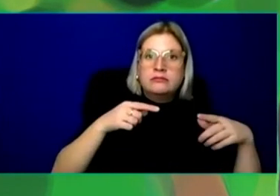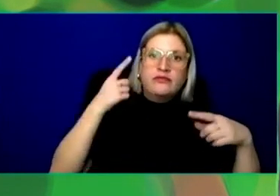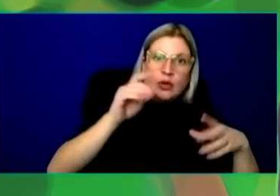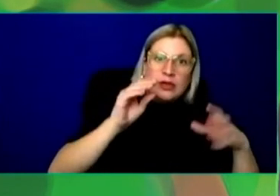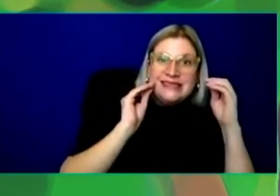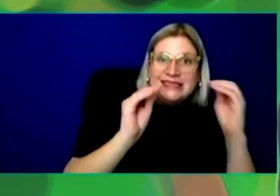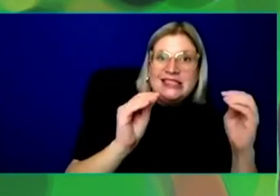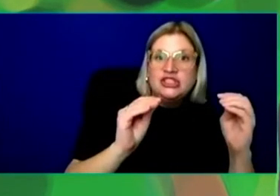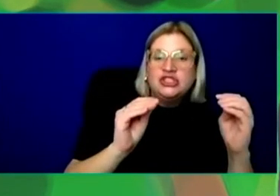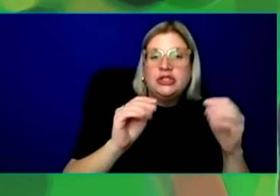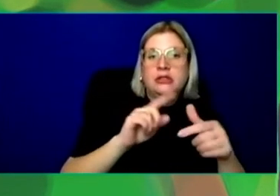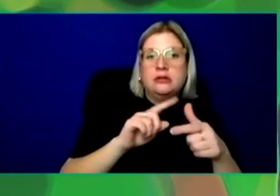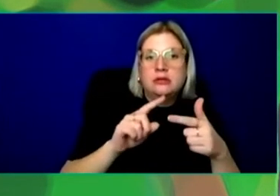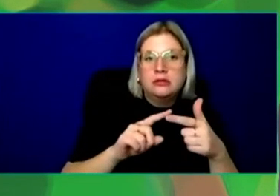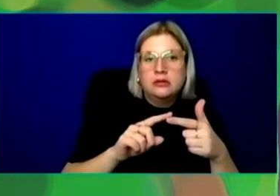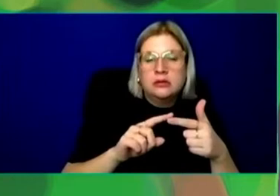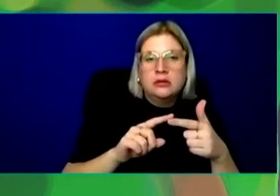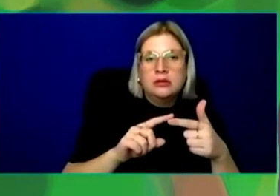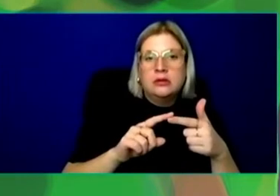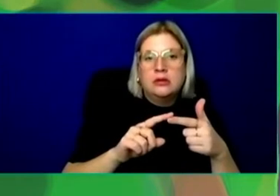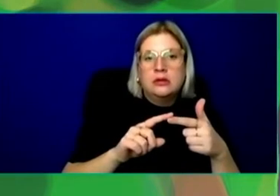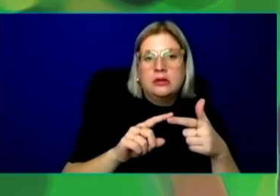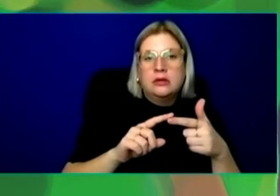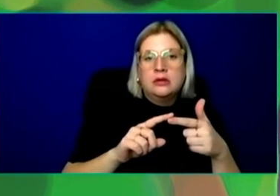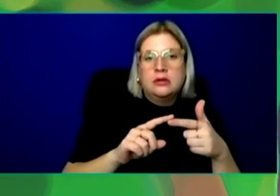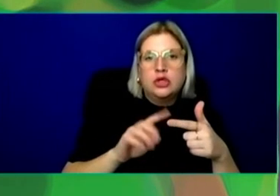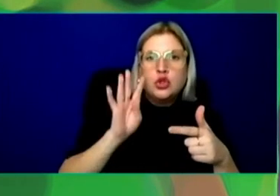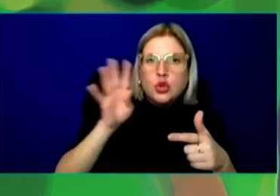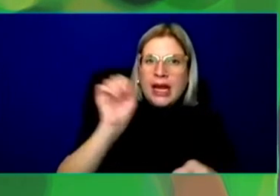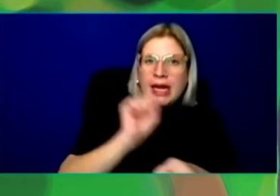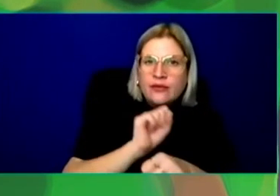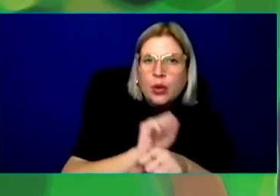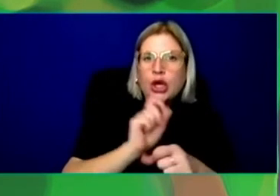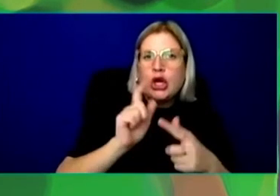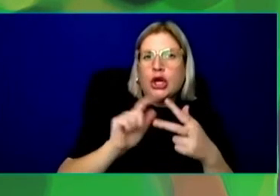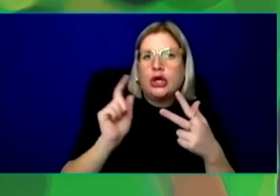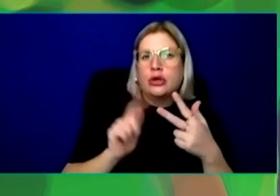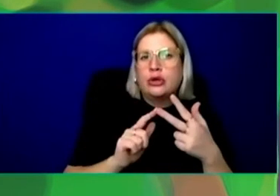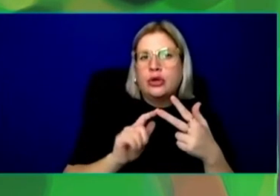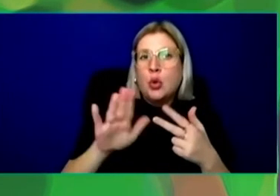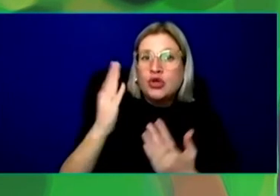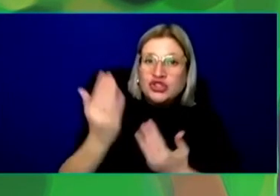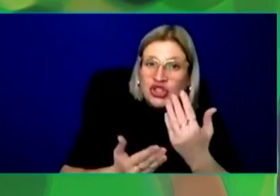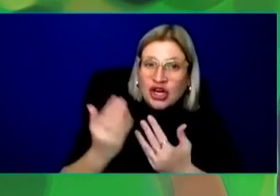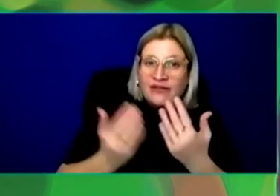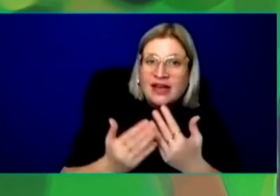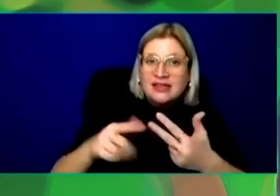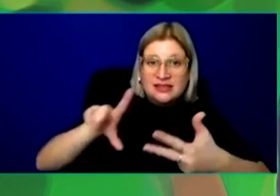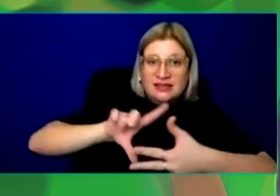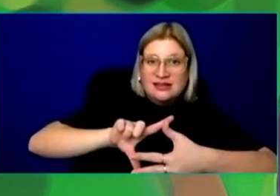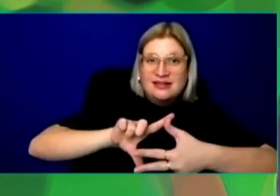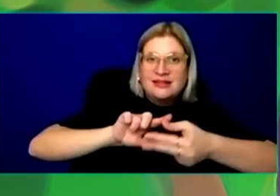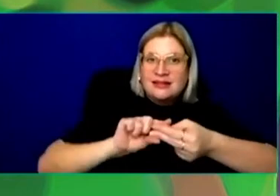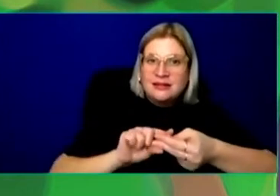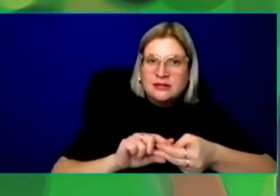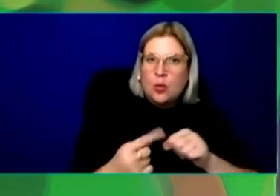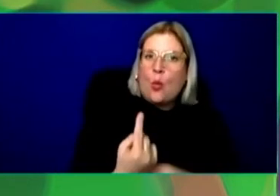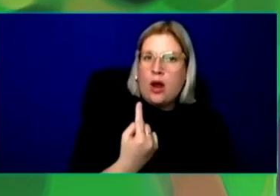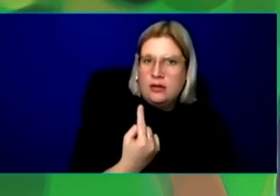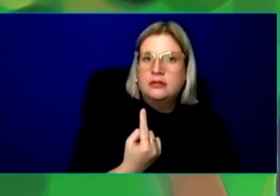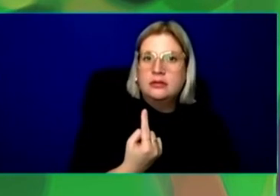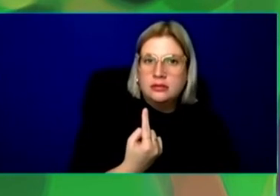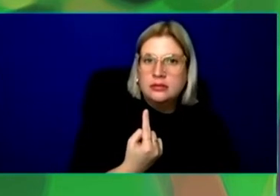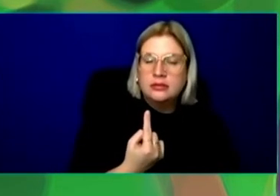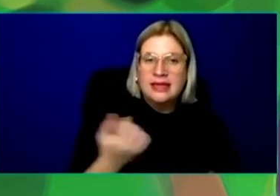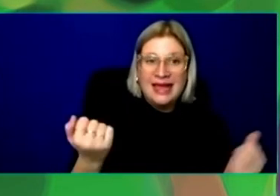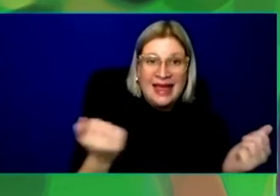and pedagogy and your creative work and also your service into one thing. You know, first of all, it's like, so everything that I do